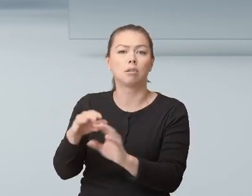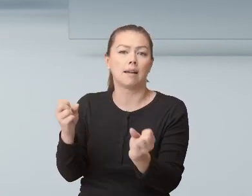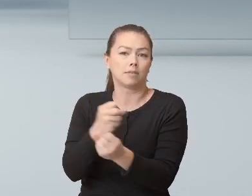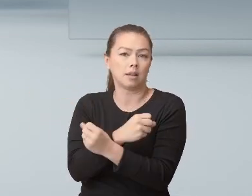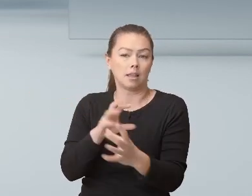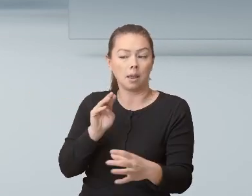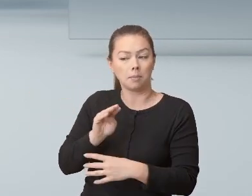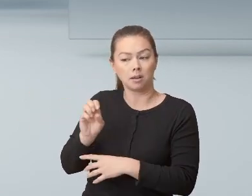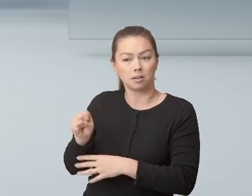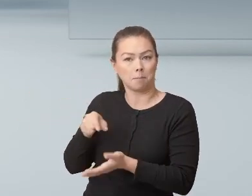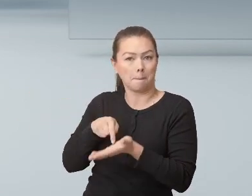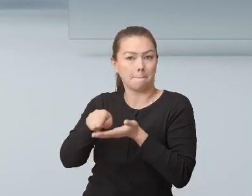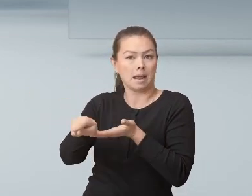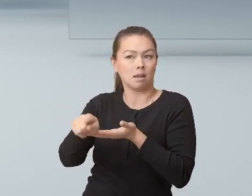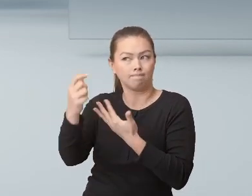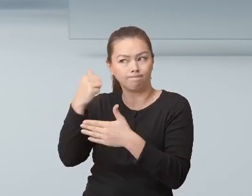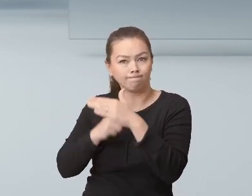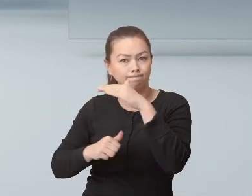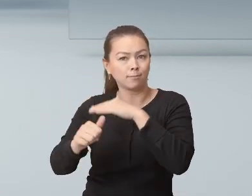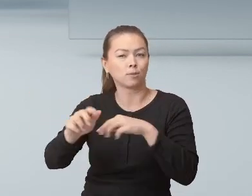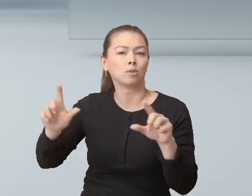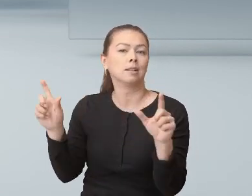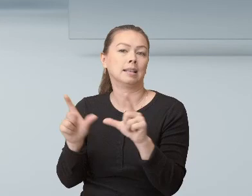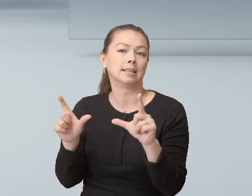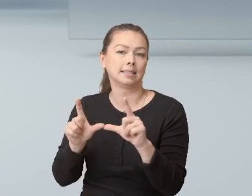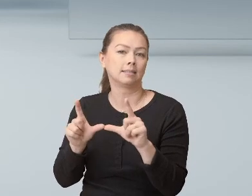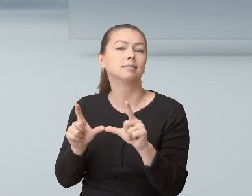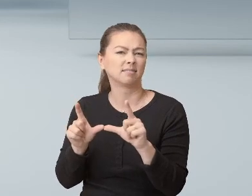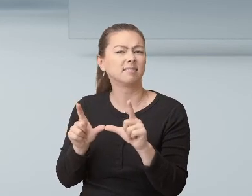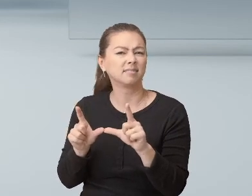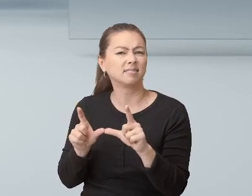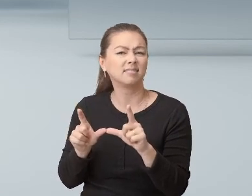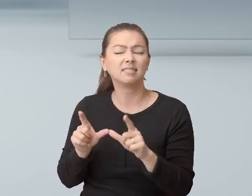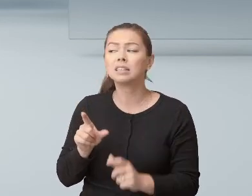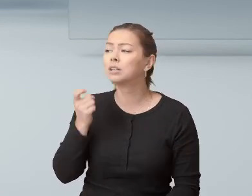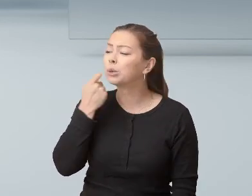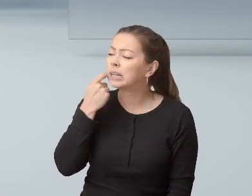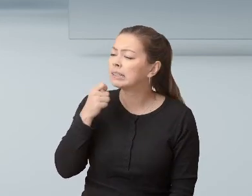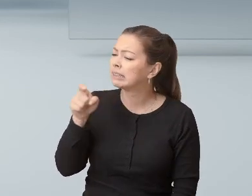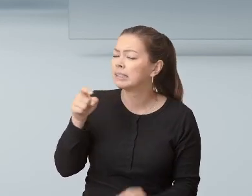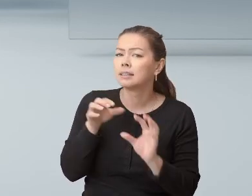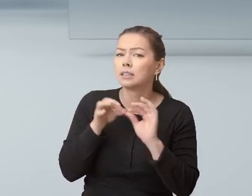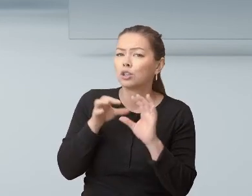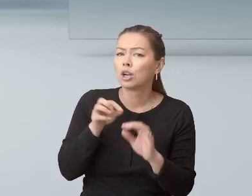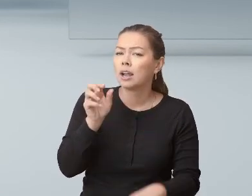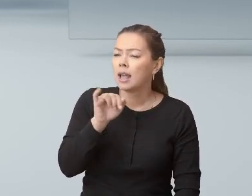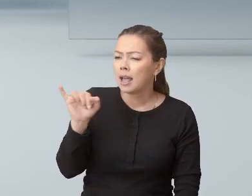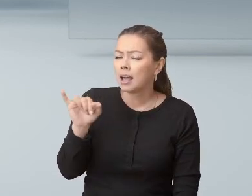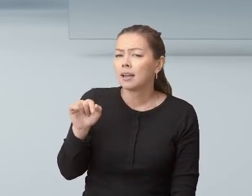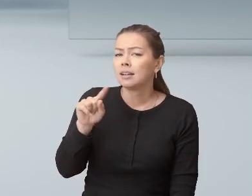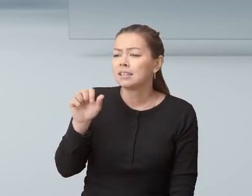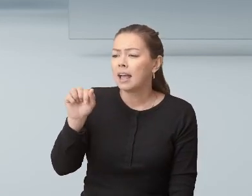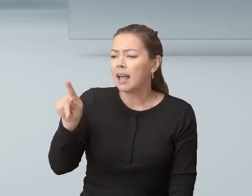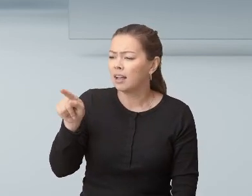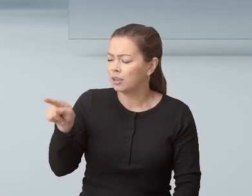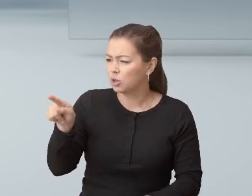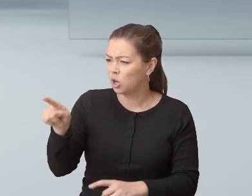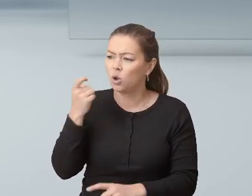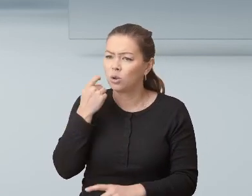of licensing. So, you mentioned AI on that. Zach, you've been doing a lot of demos of Copilot. What